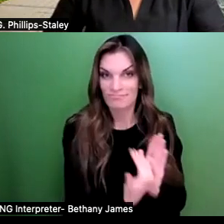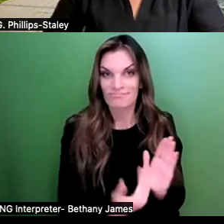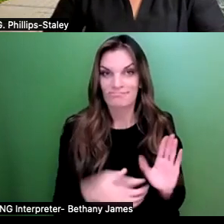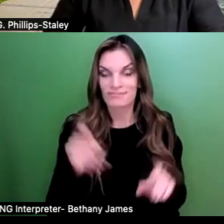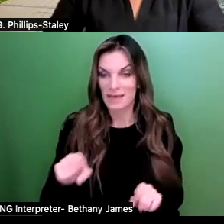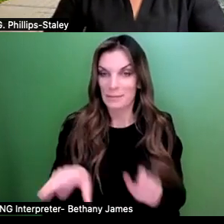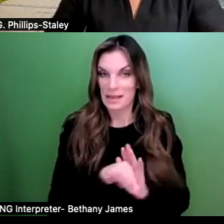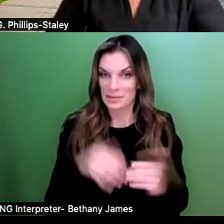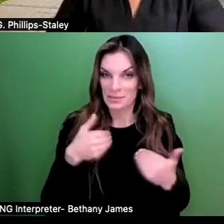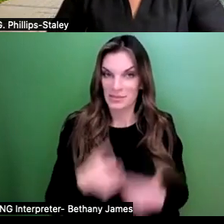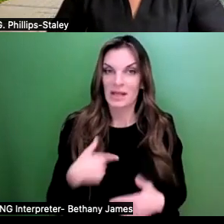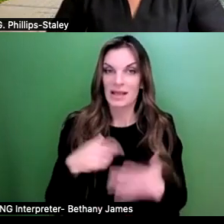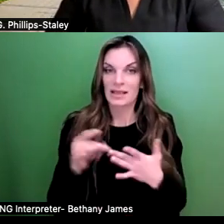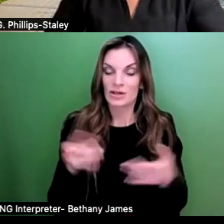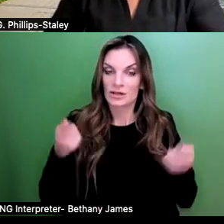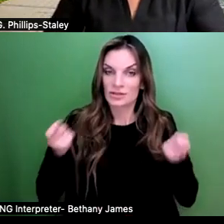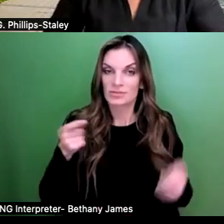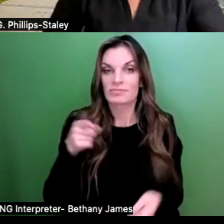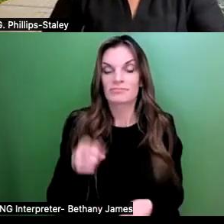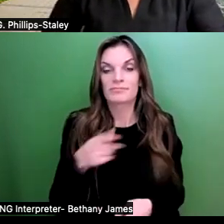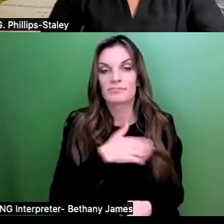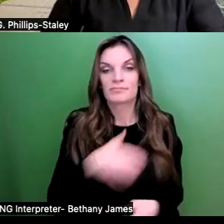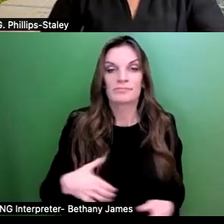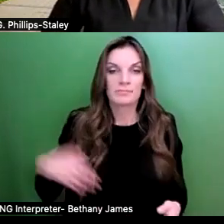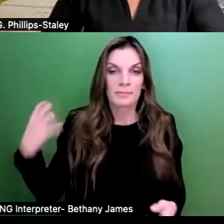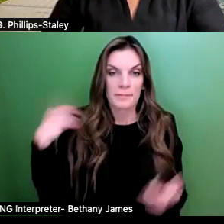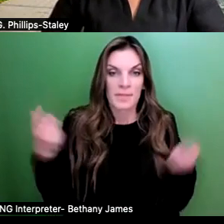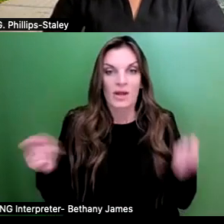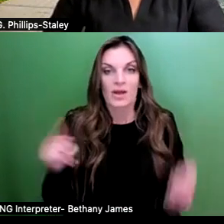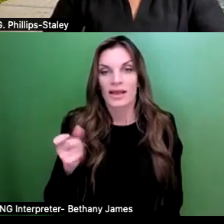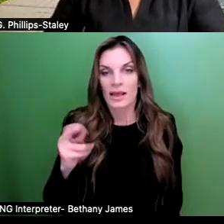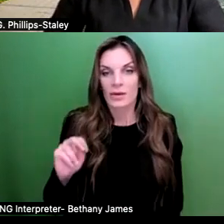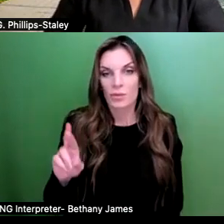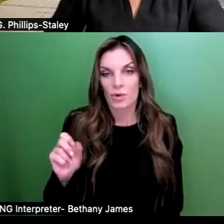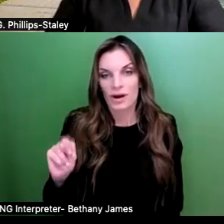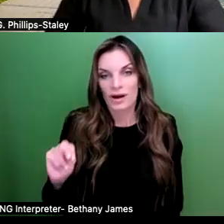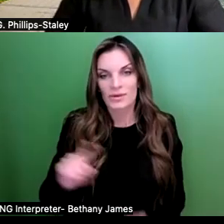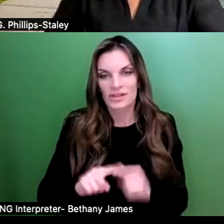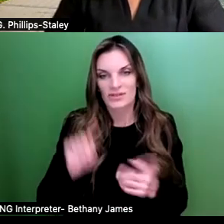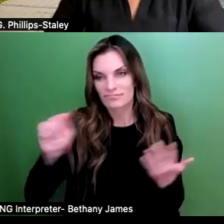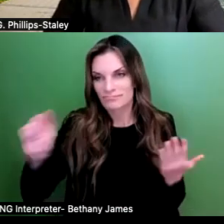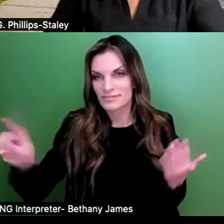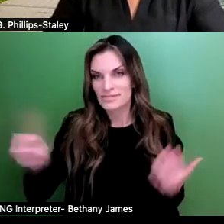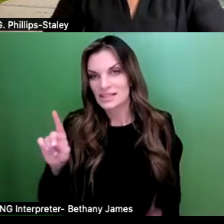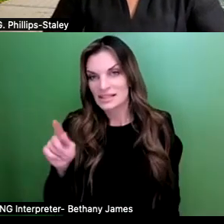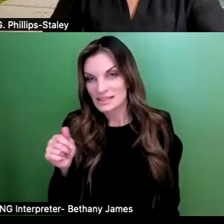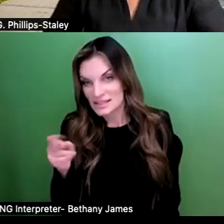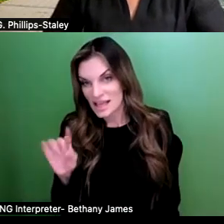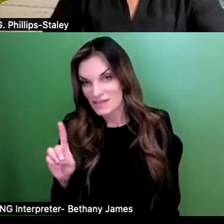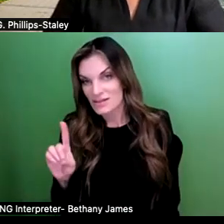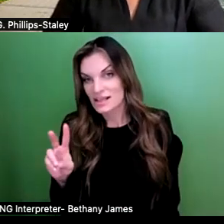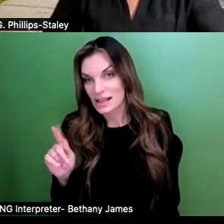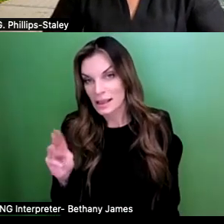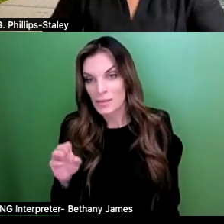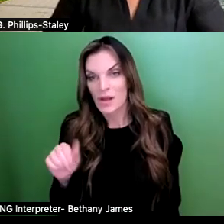Mayor Karen Brown, with Becky McGovern, with David Kim, and all of the skills that they bring. I think one of the